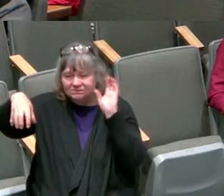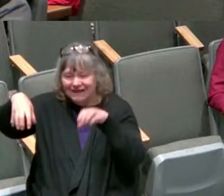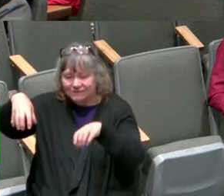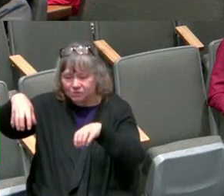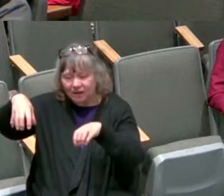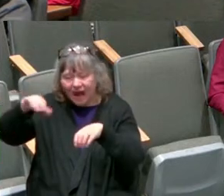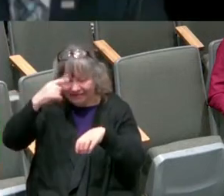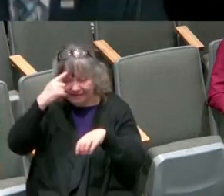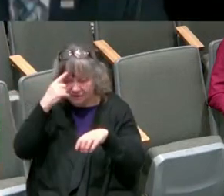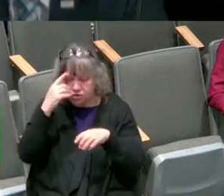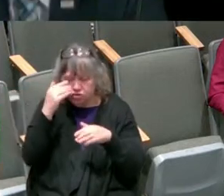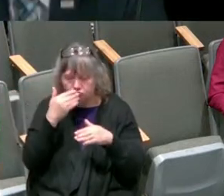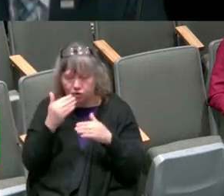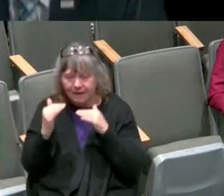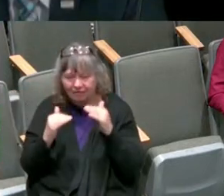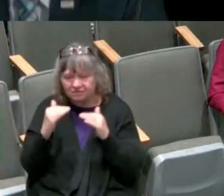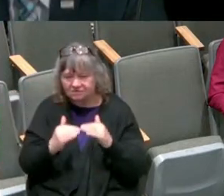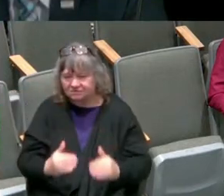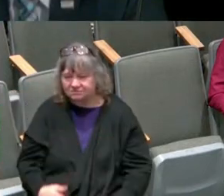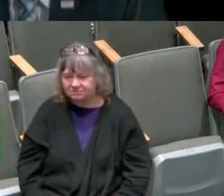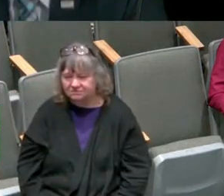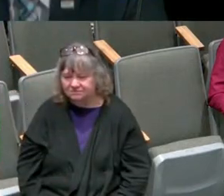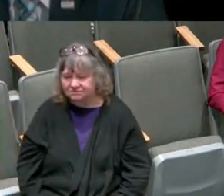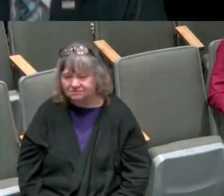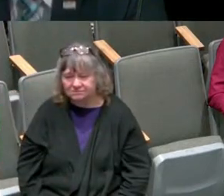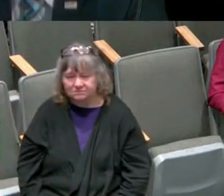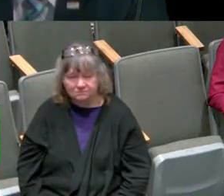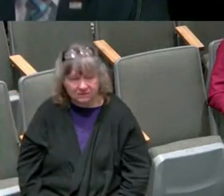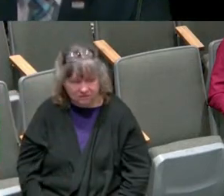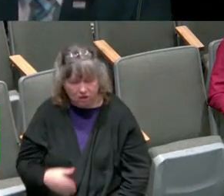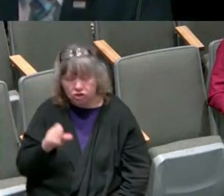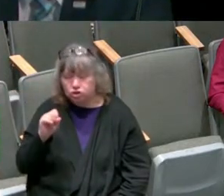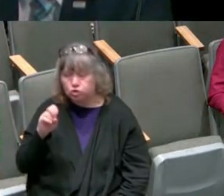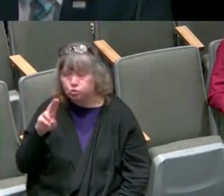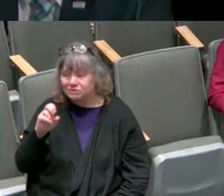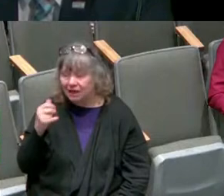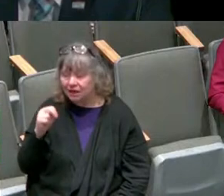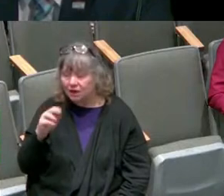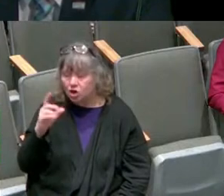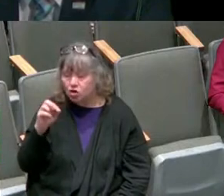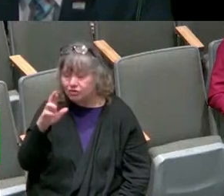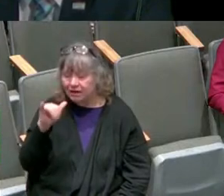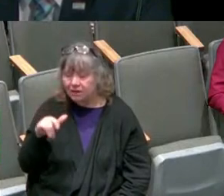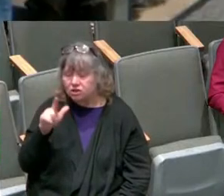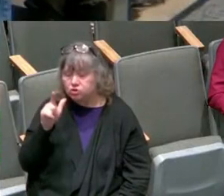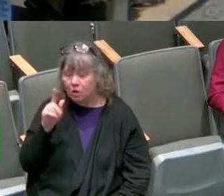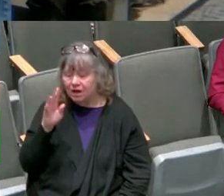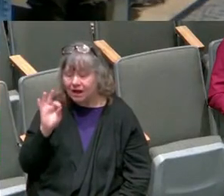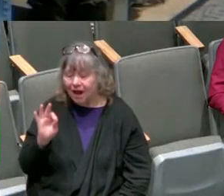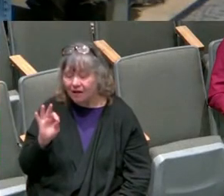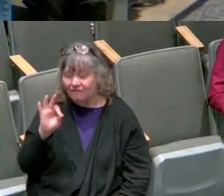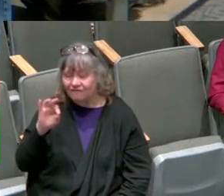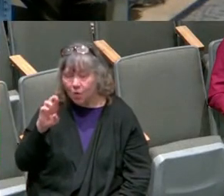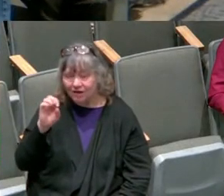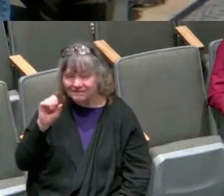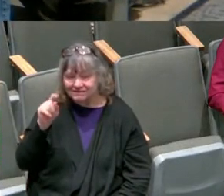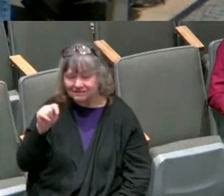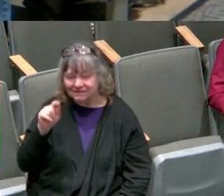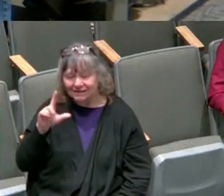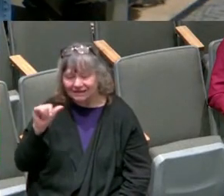a good balance thank you yes Susan Curry's 29 Forest Lane